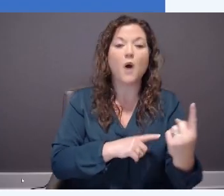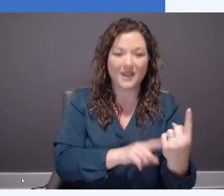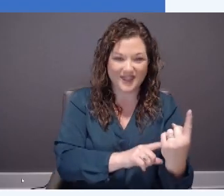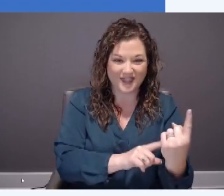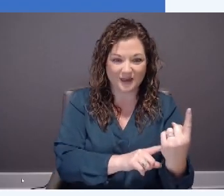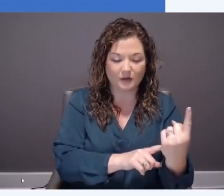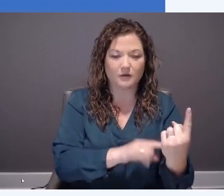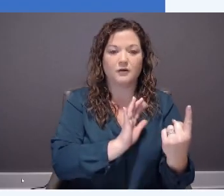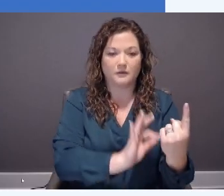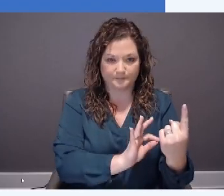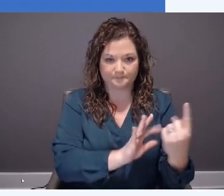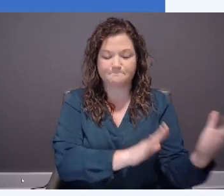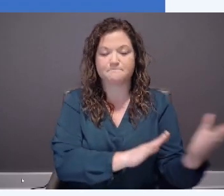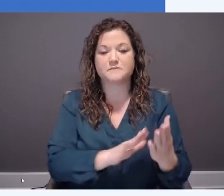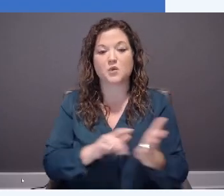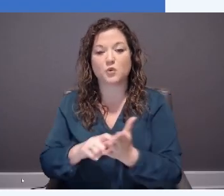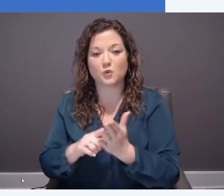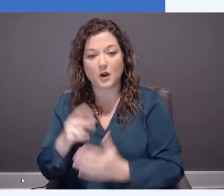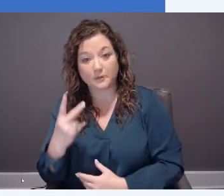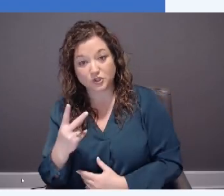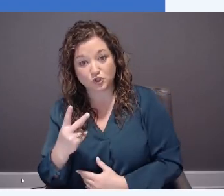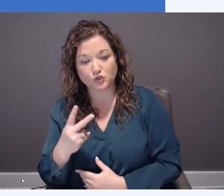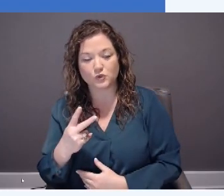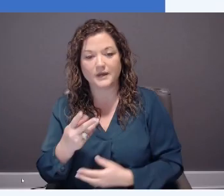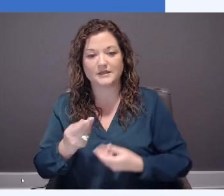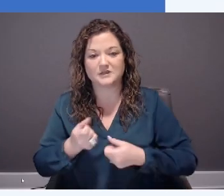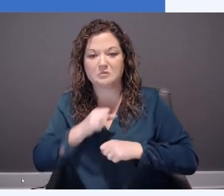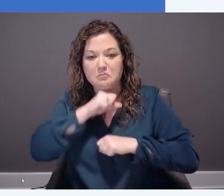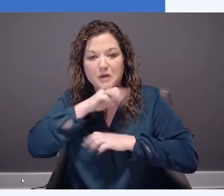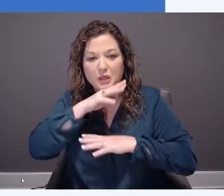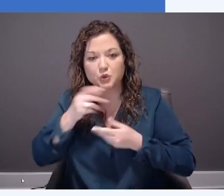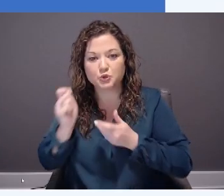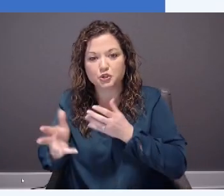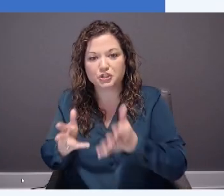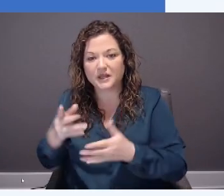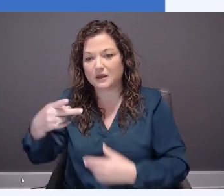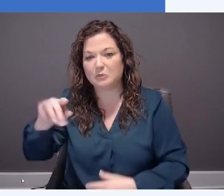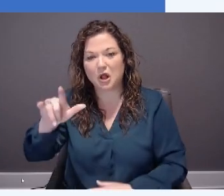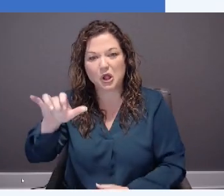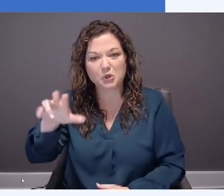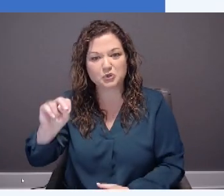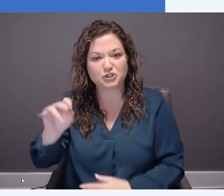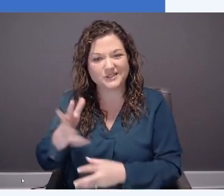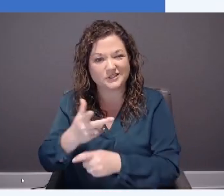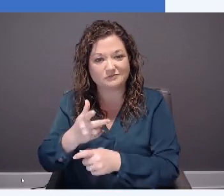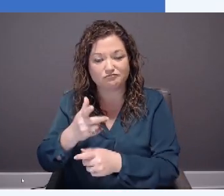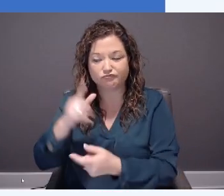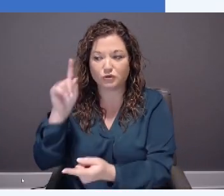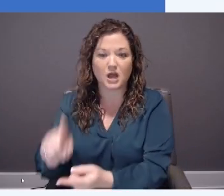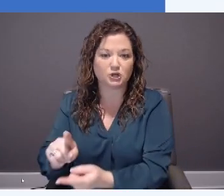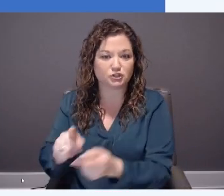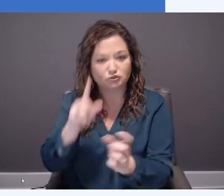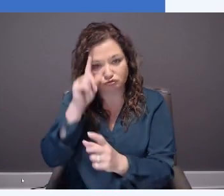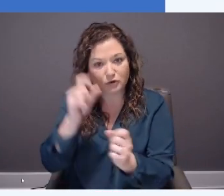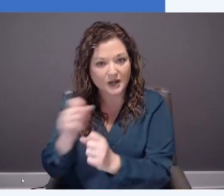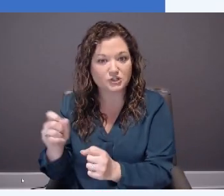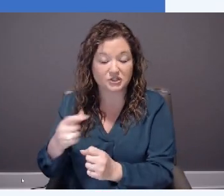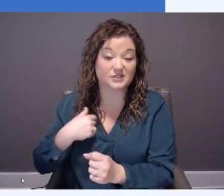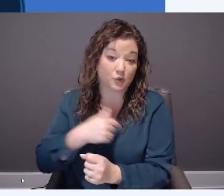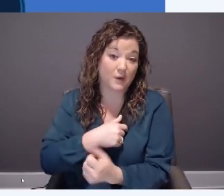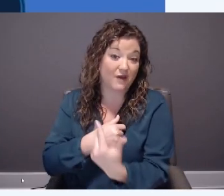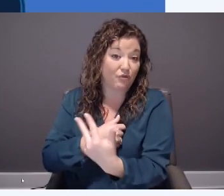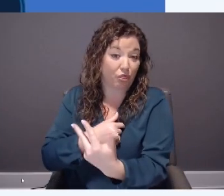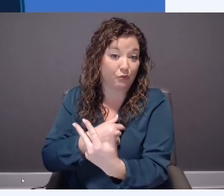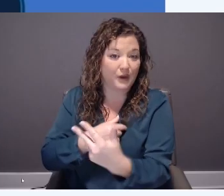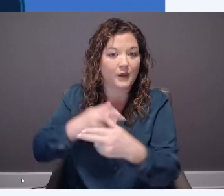was related to pollution reduction strategies. And so we had three strategies that we called out in the grant that we'll be working